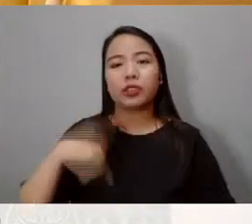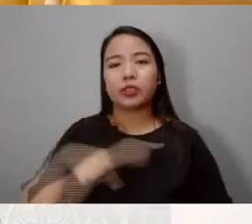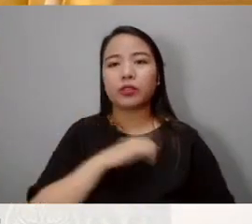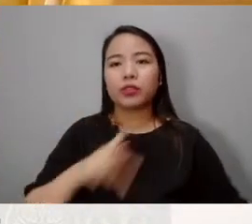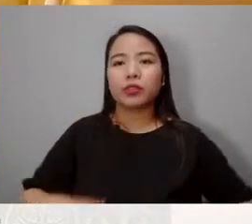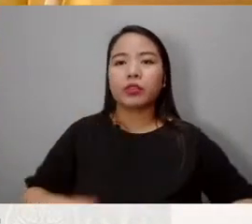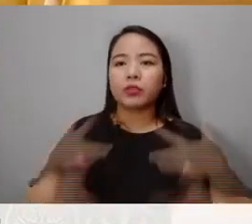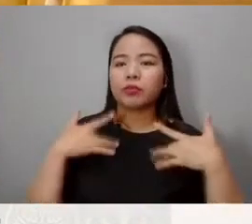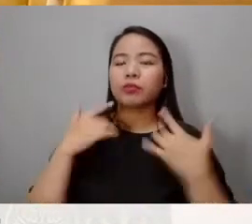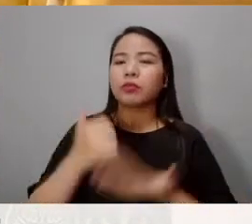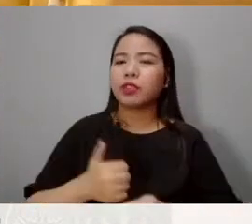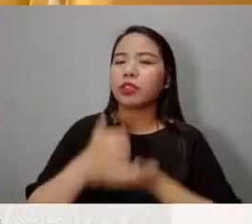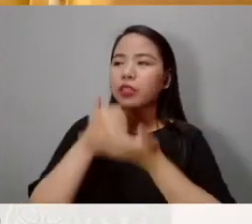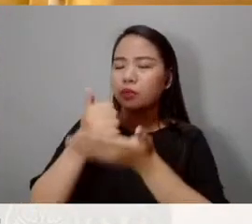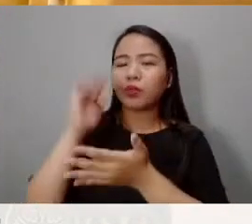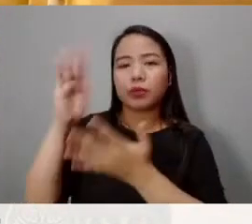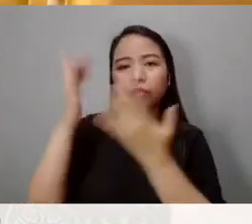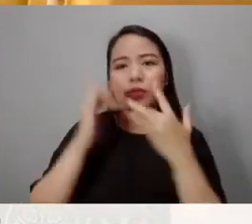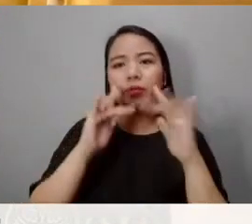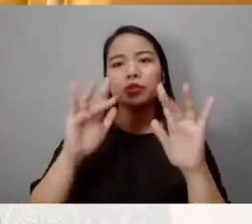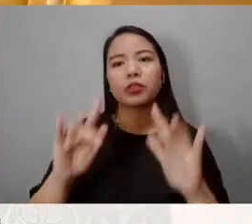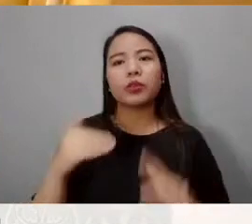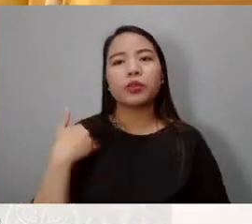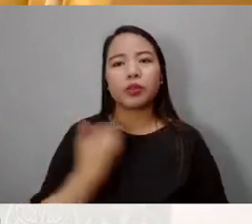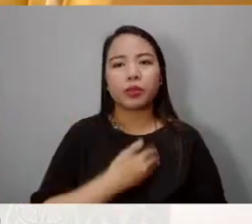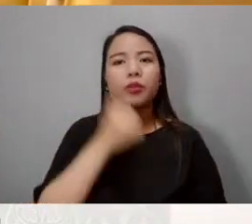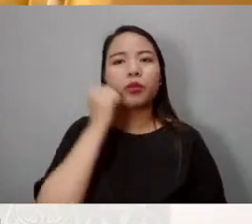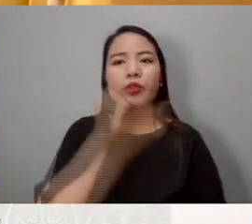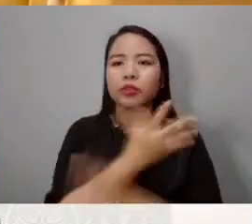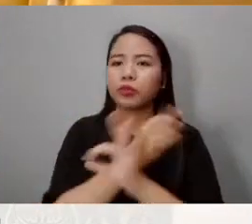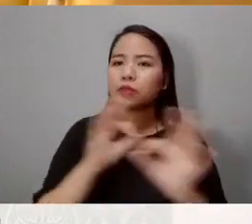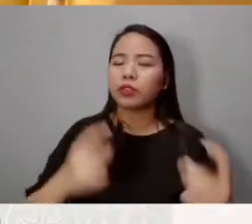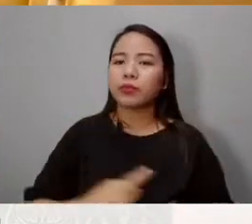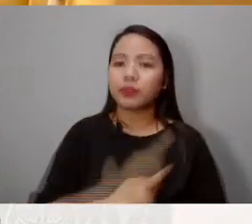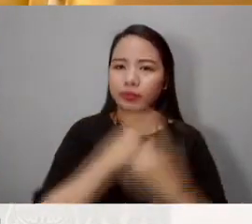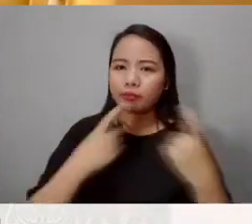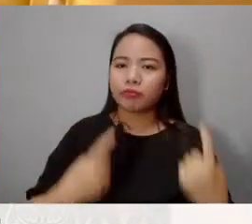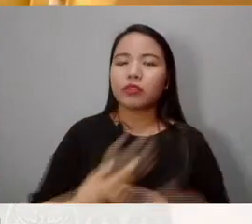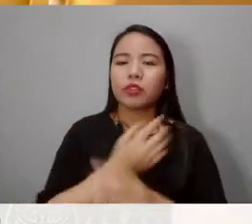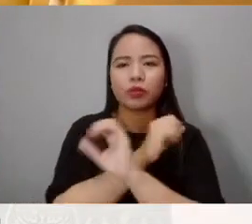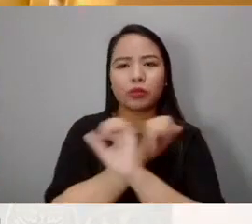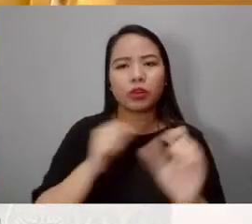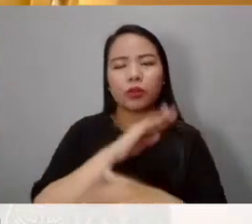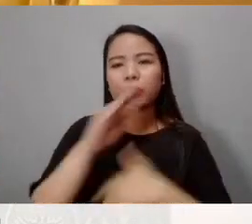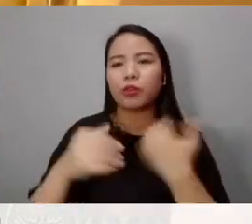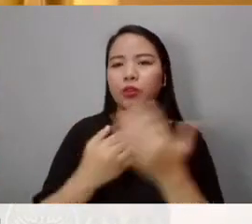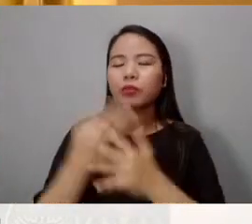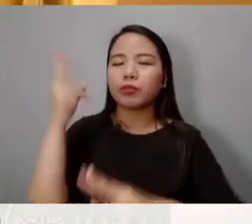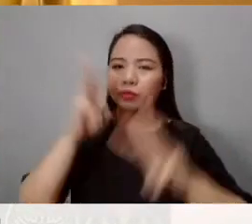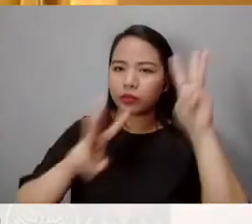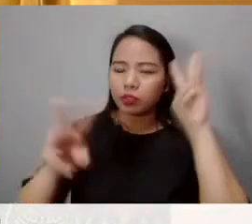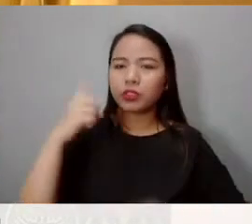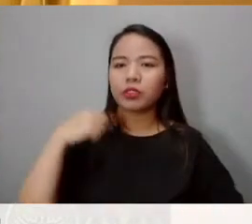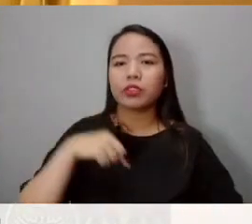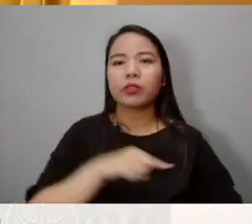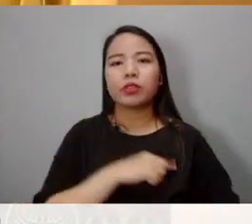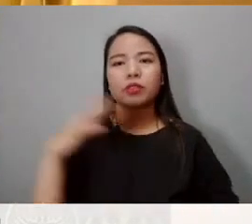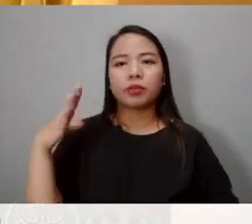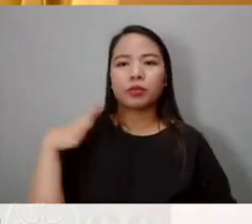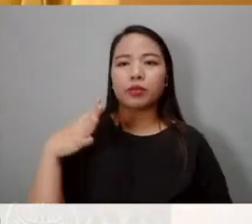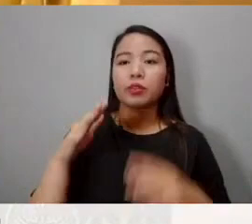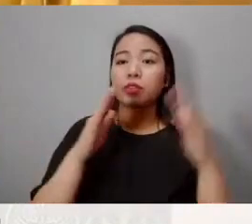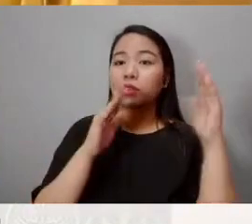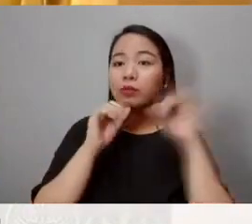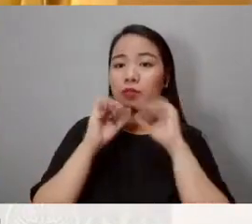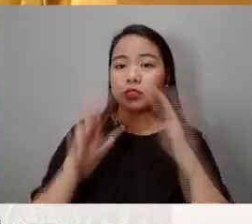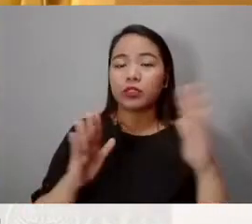mercy, we may be always free from sin and safe from all distress, as we await the blessed hope and the